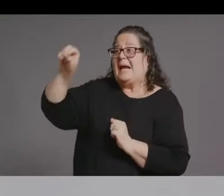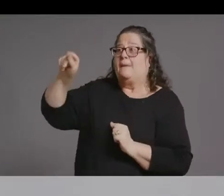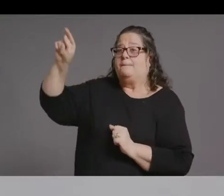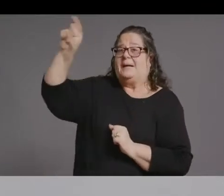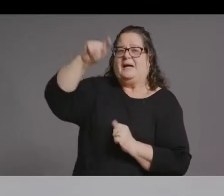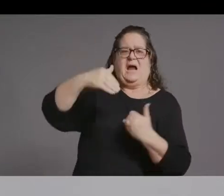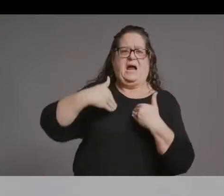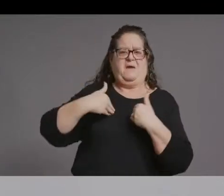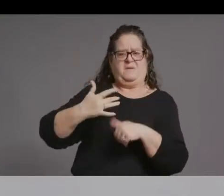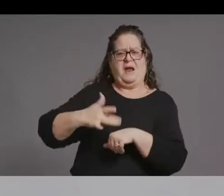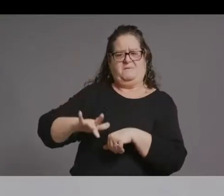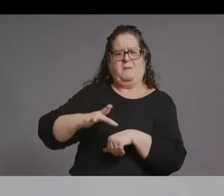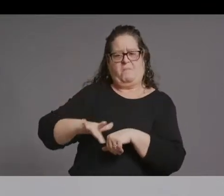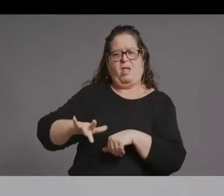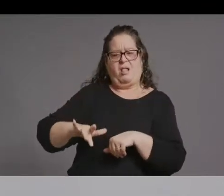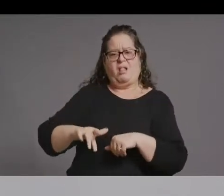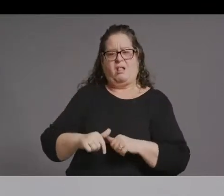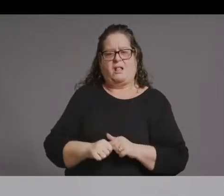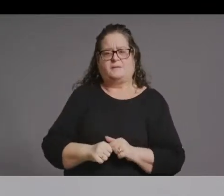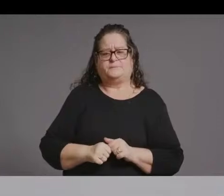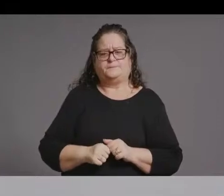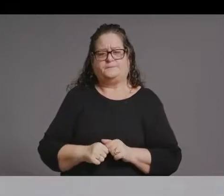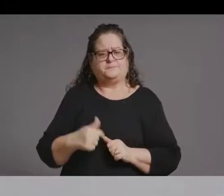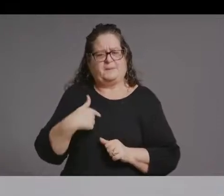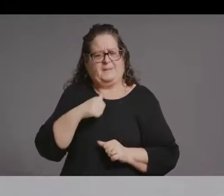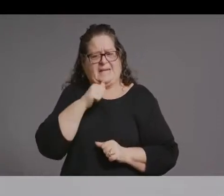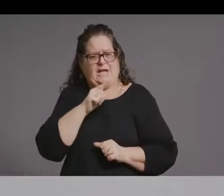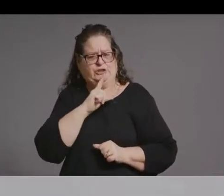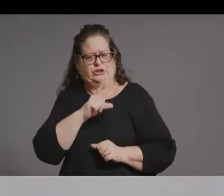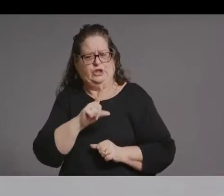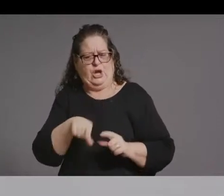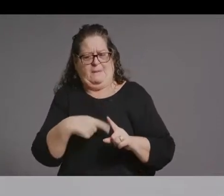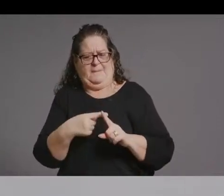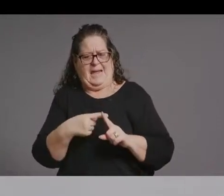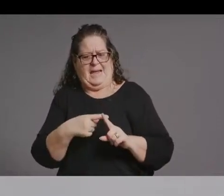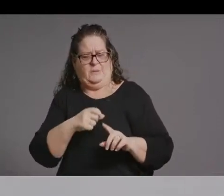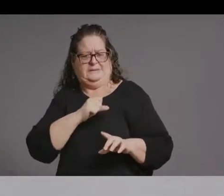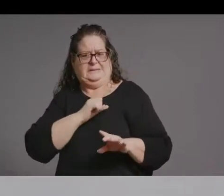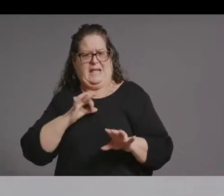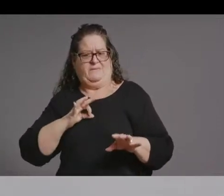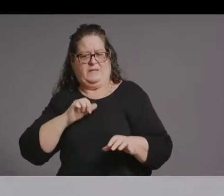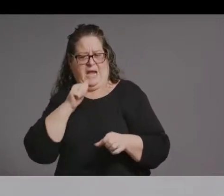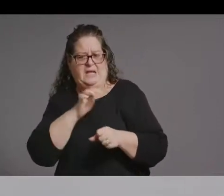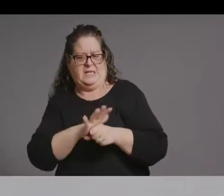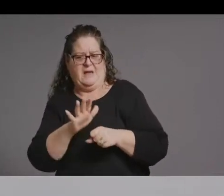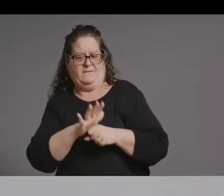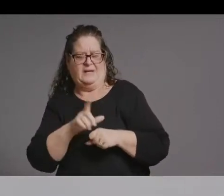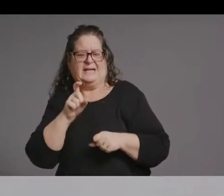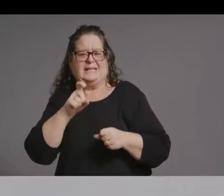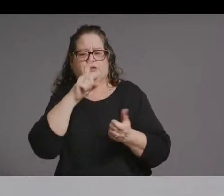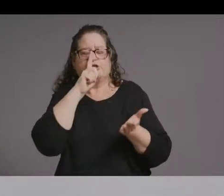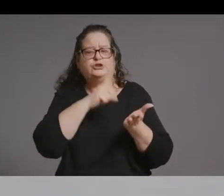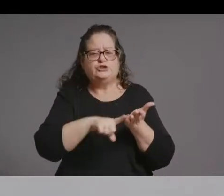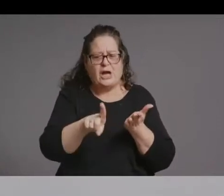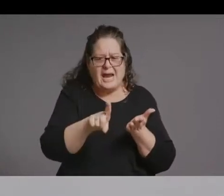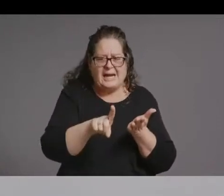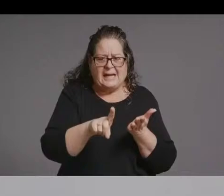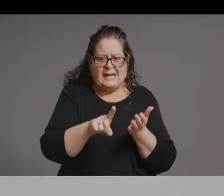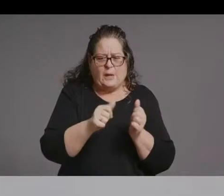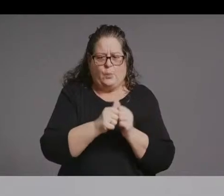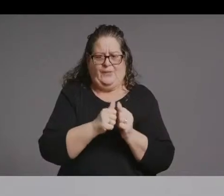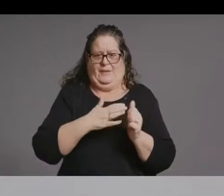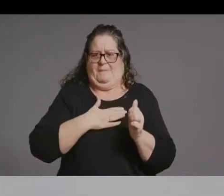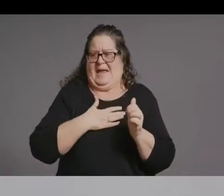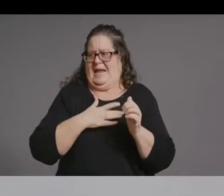going on. Okay, and is there anything in the works to release more public information about what's going on inside nursing